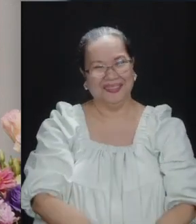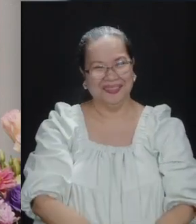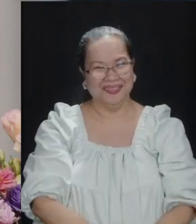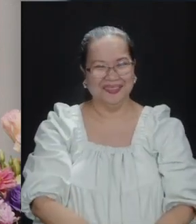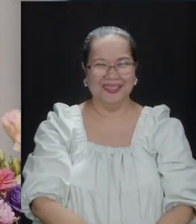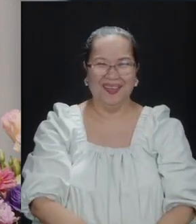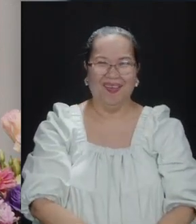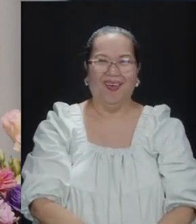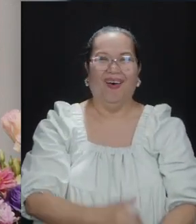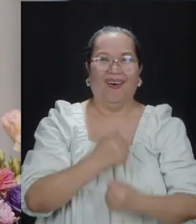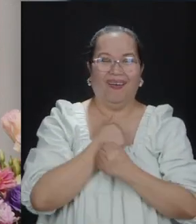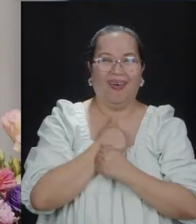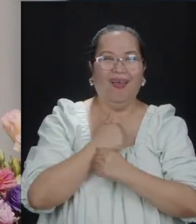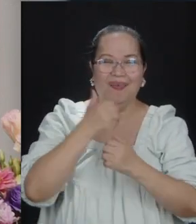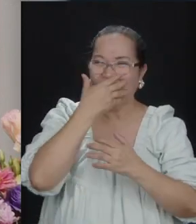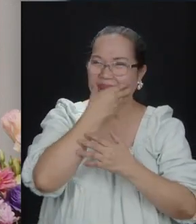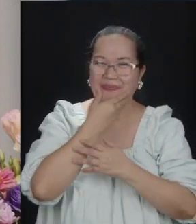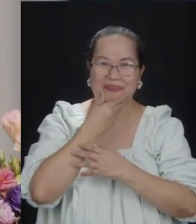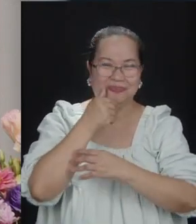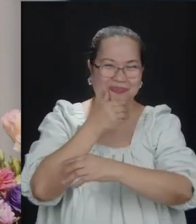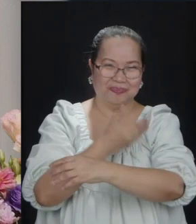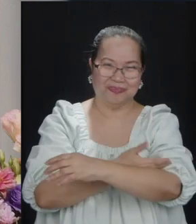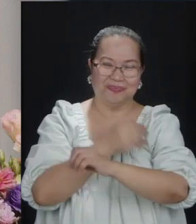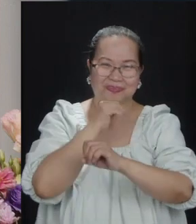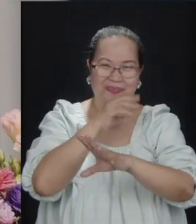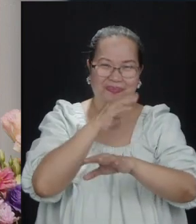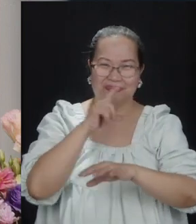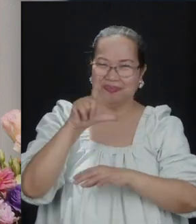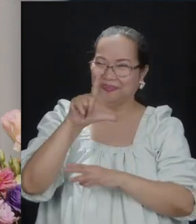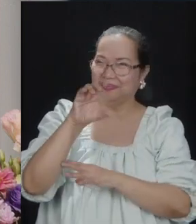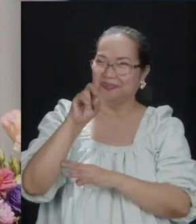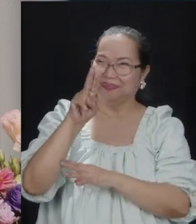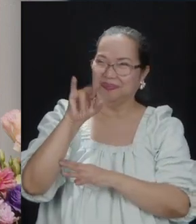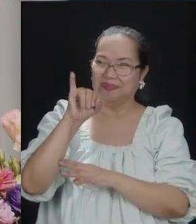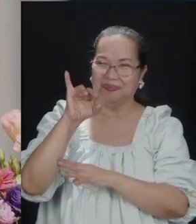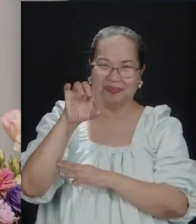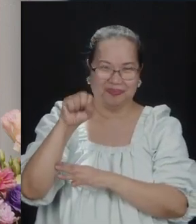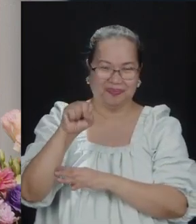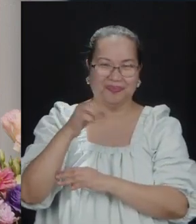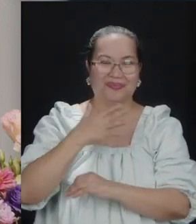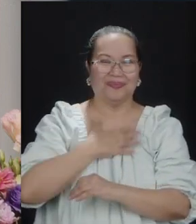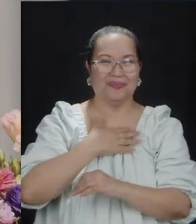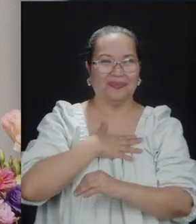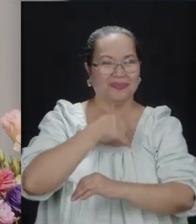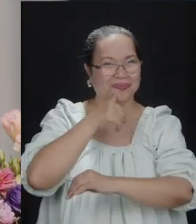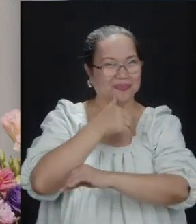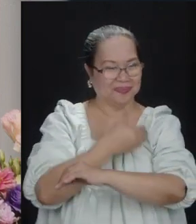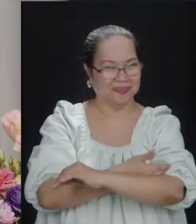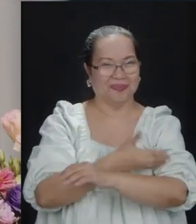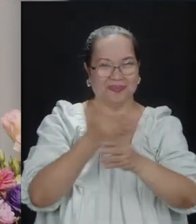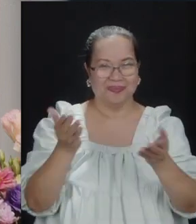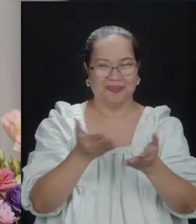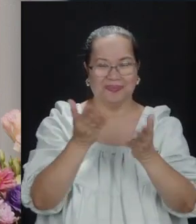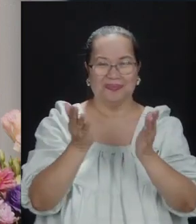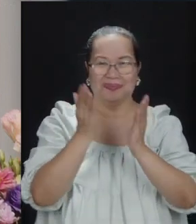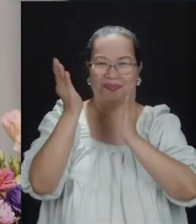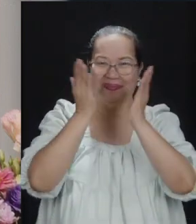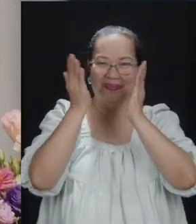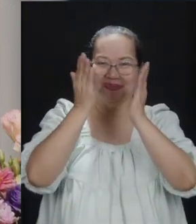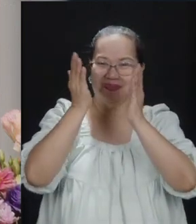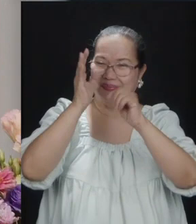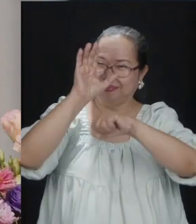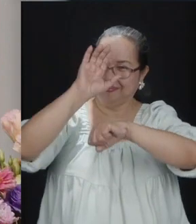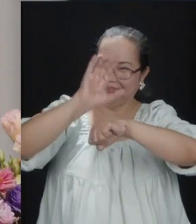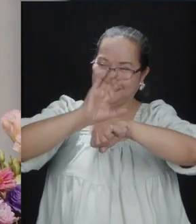And they have a lovely daughter, my granddaughter, Louise, whom my daughter encouraged to serve the